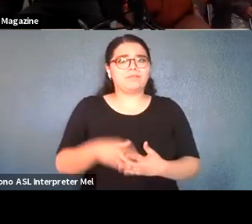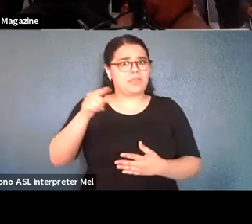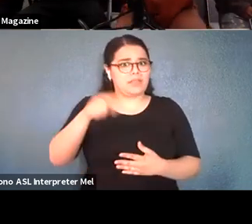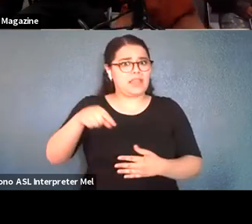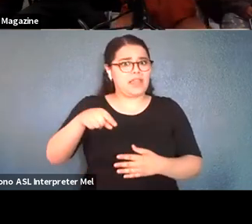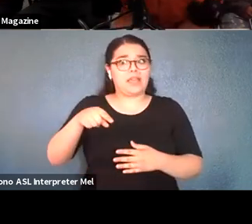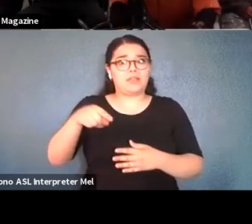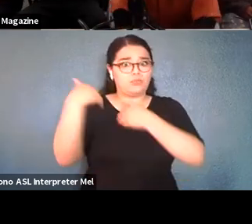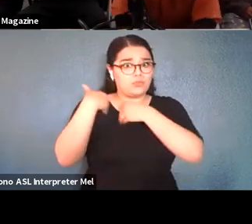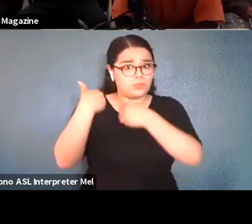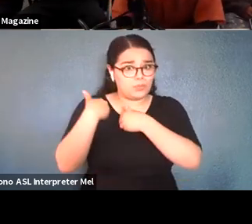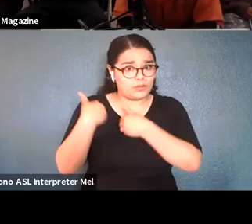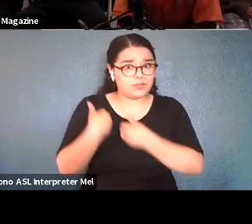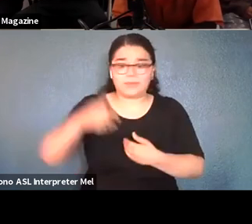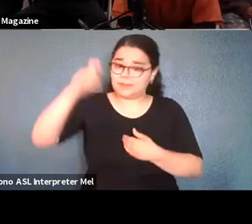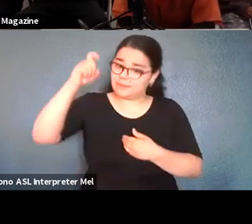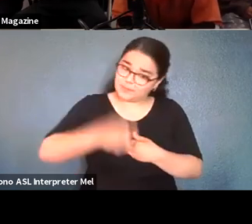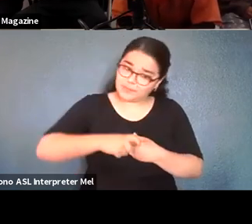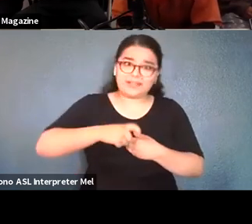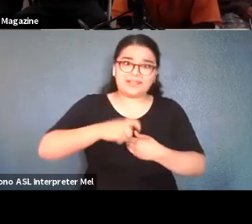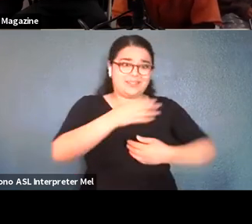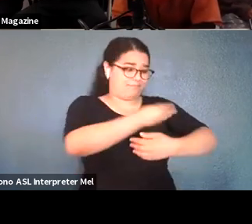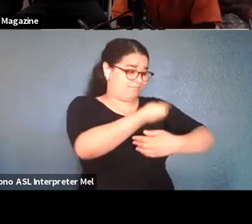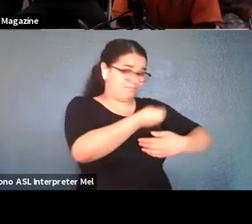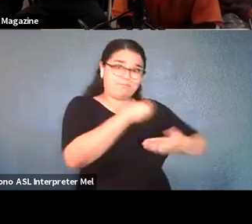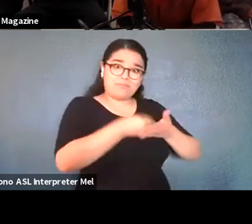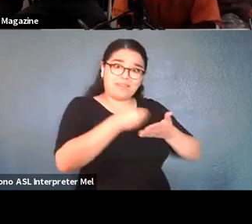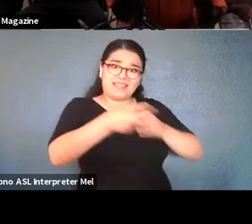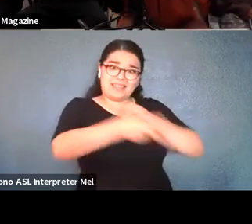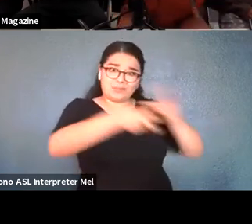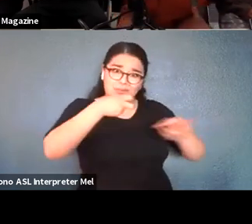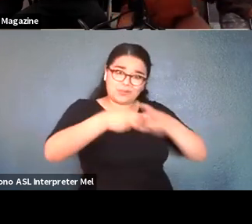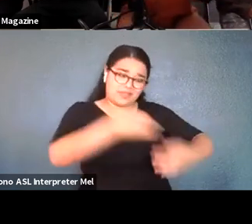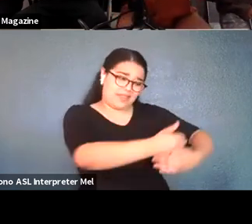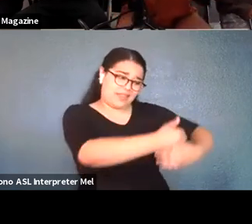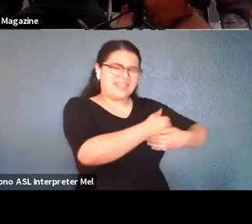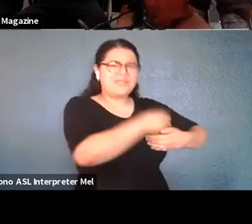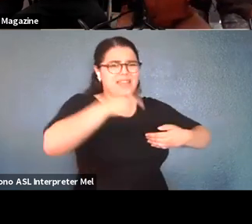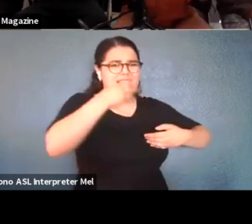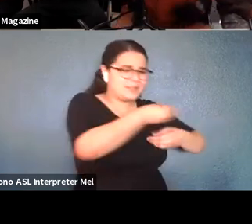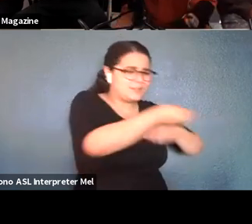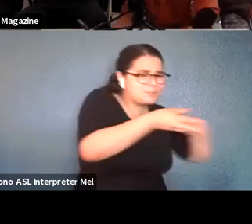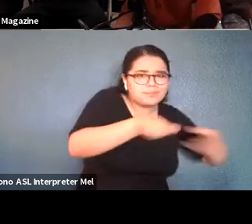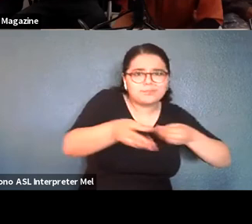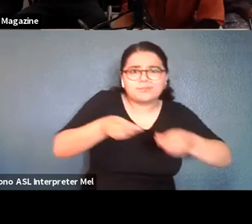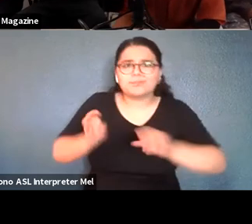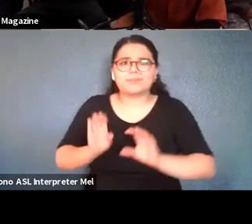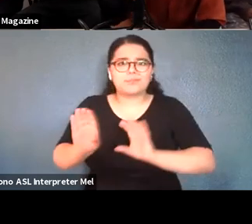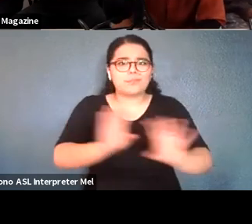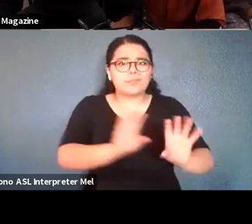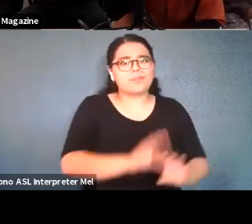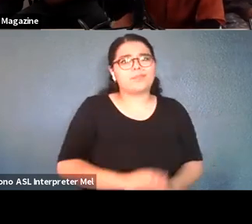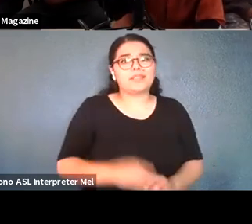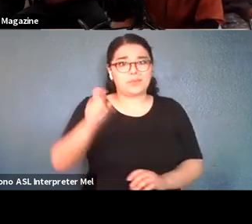in redistributing their stolen and hoarded wealth to poor and houseless people like us so that we can build our